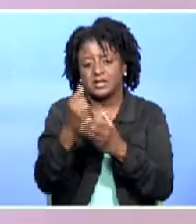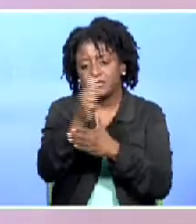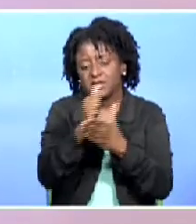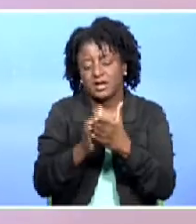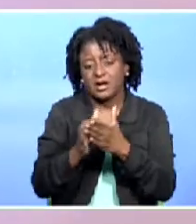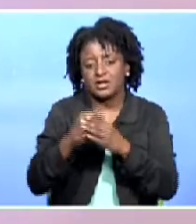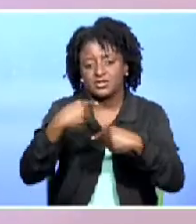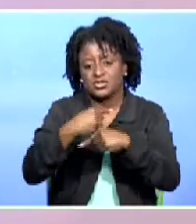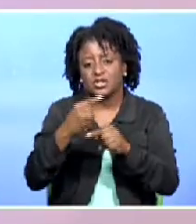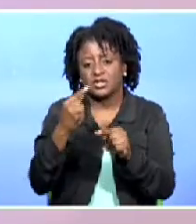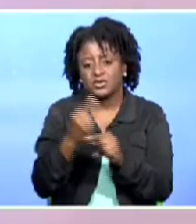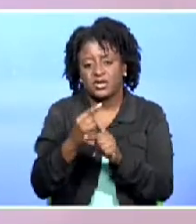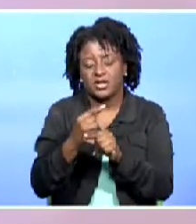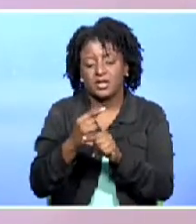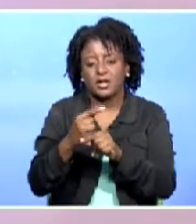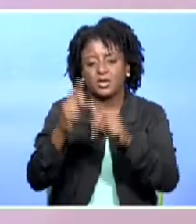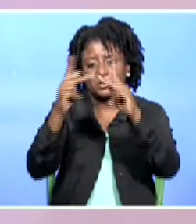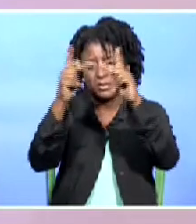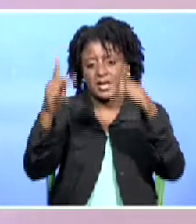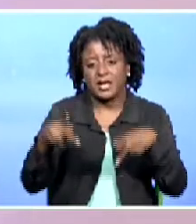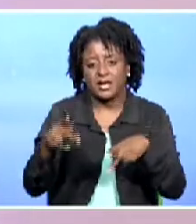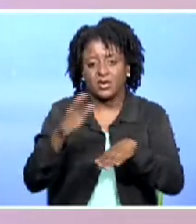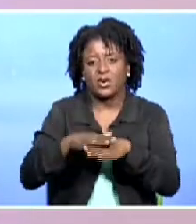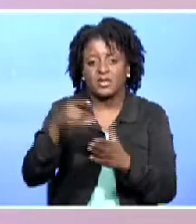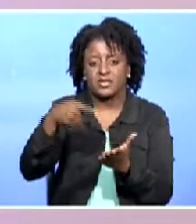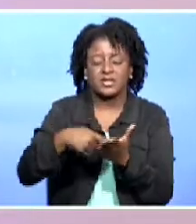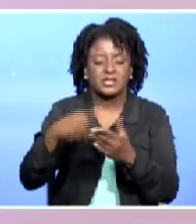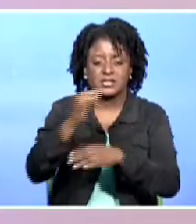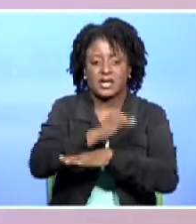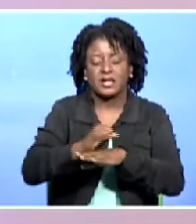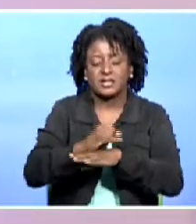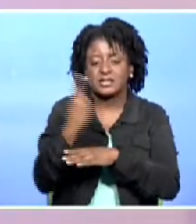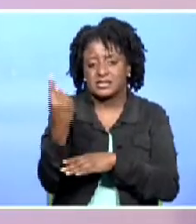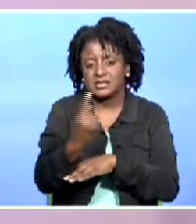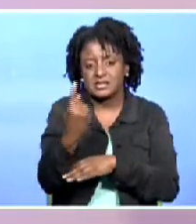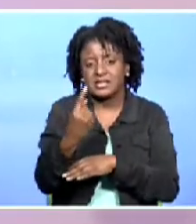best-in-class efficiencies for single-cycle power generation.